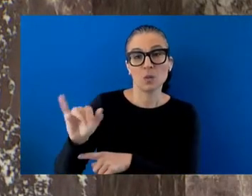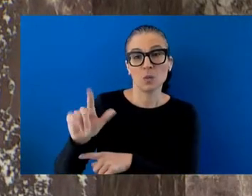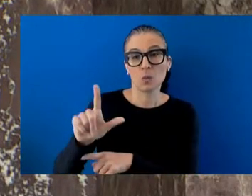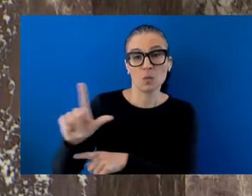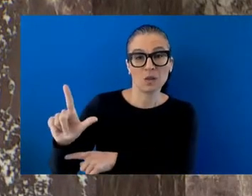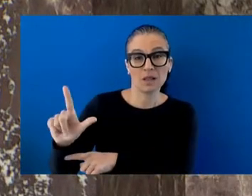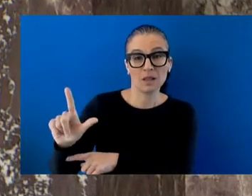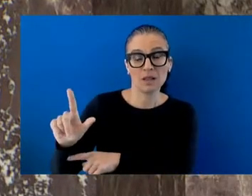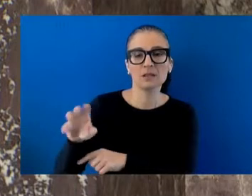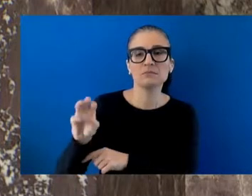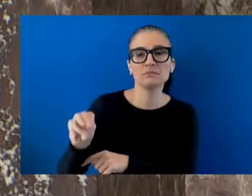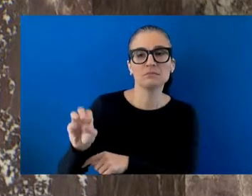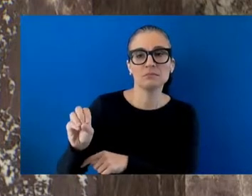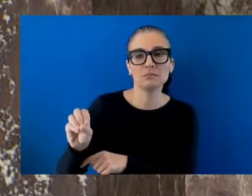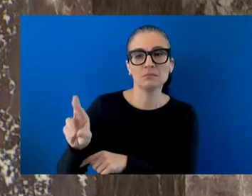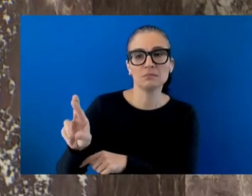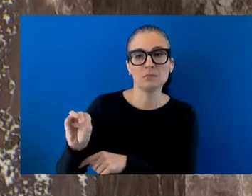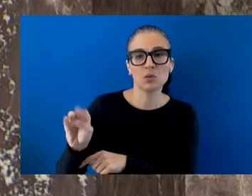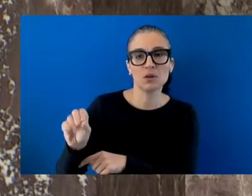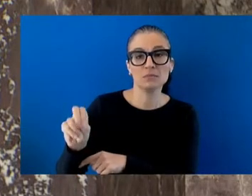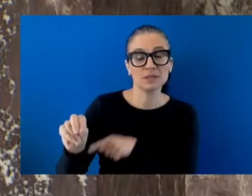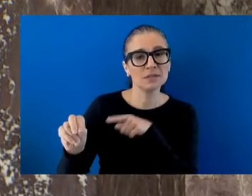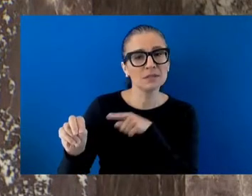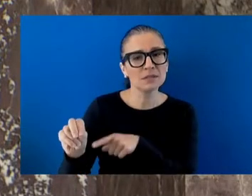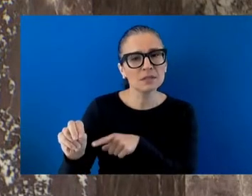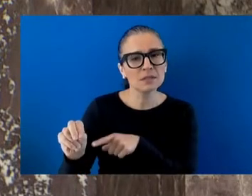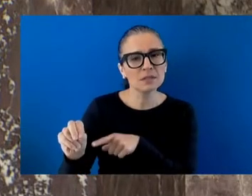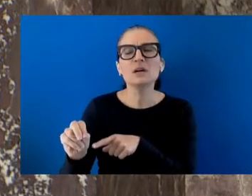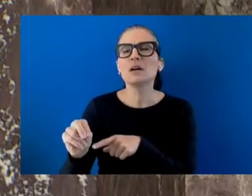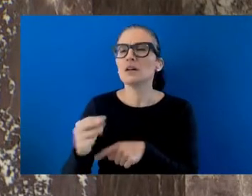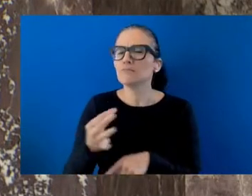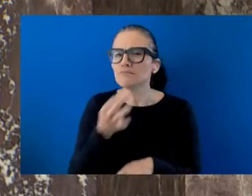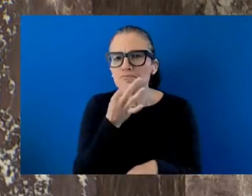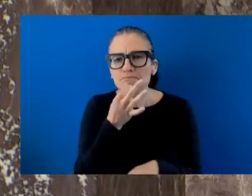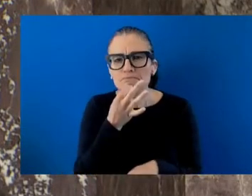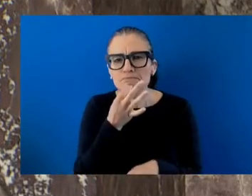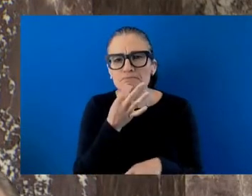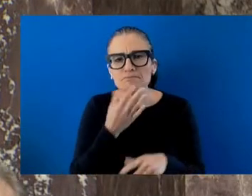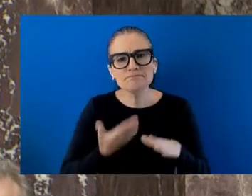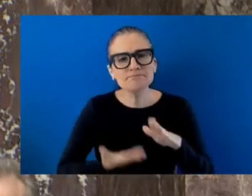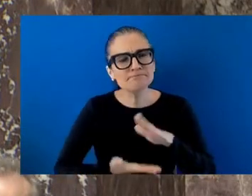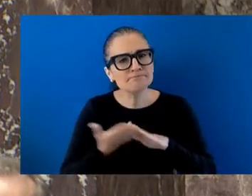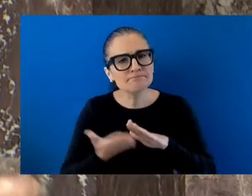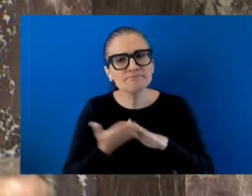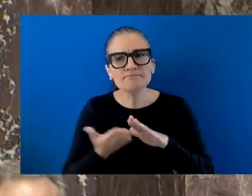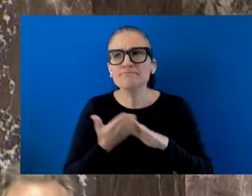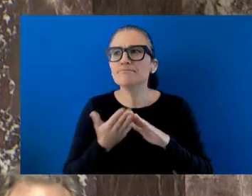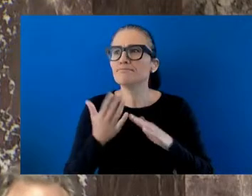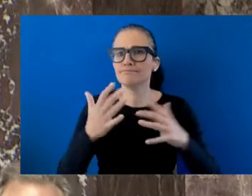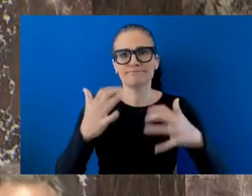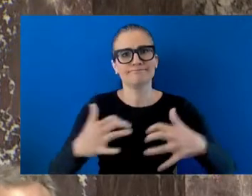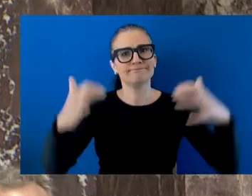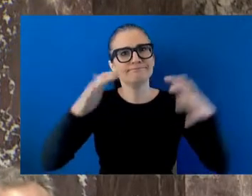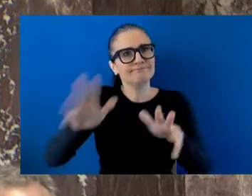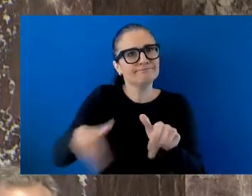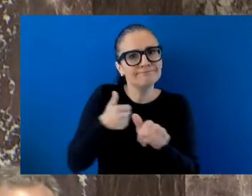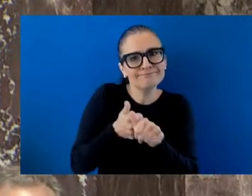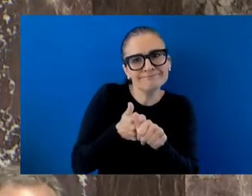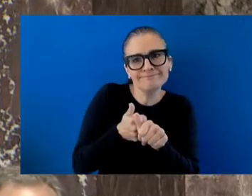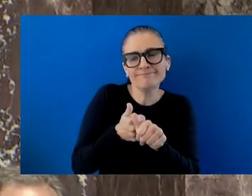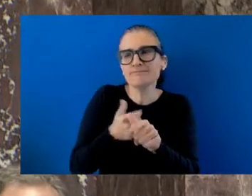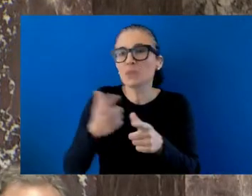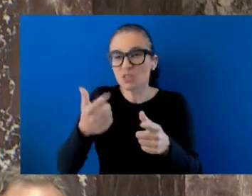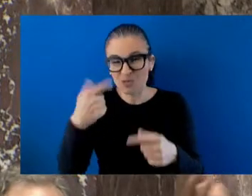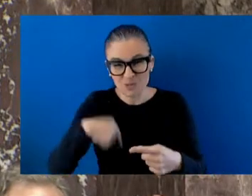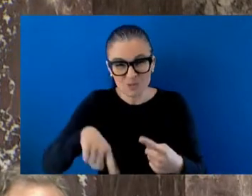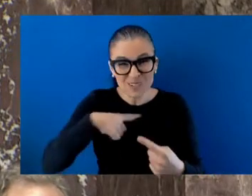keeps the House going while we sit in this House and jostle and discuss issues. People like Will, people